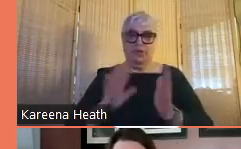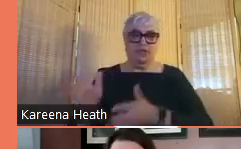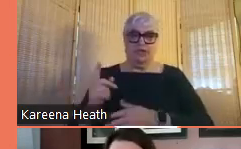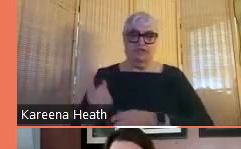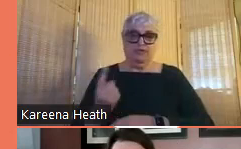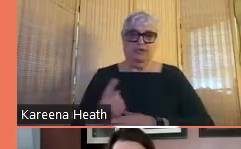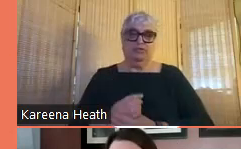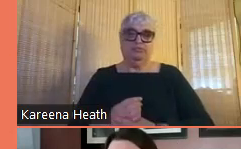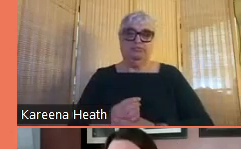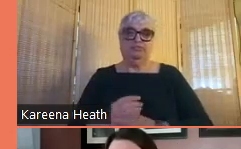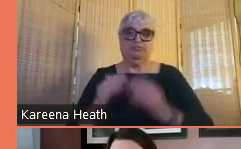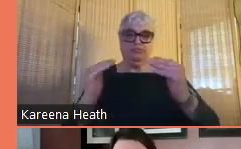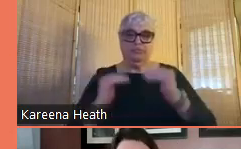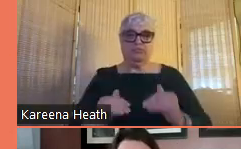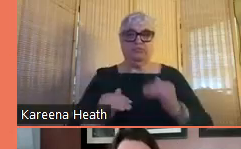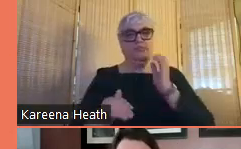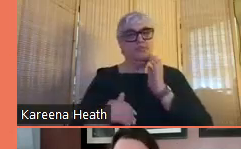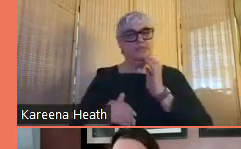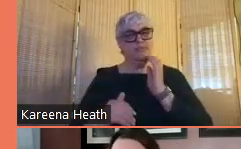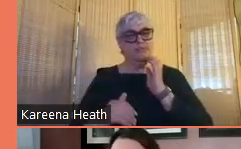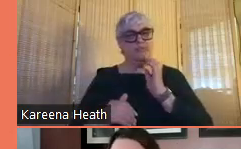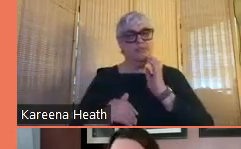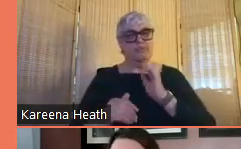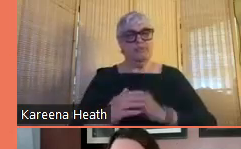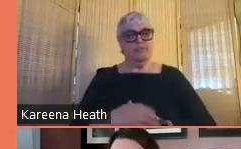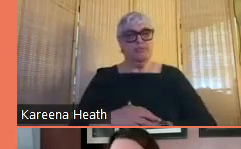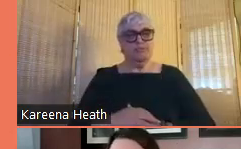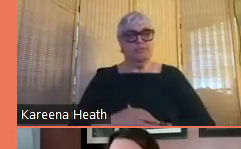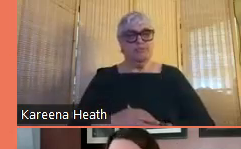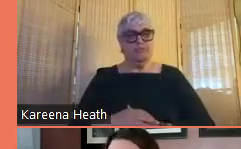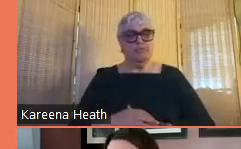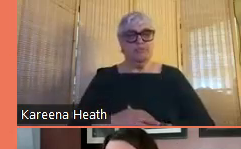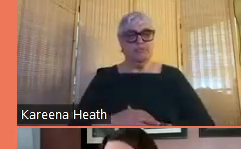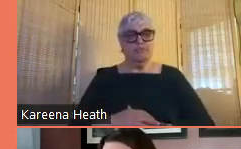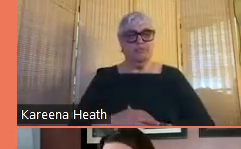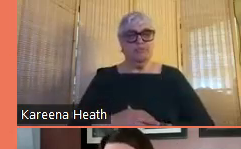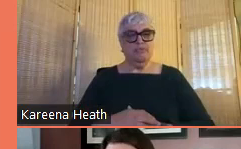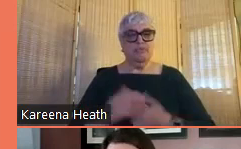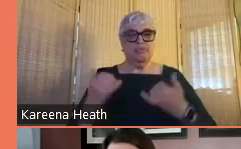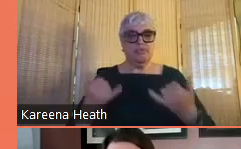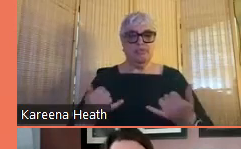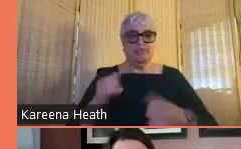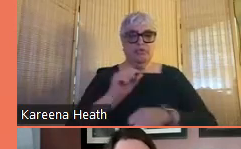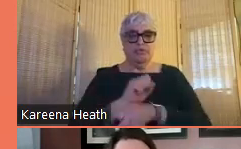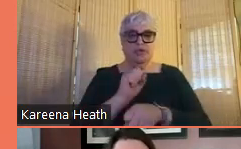If we can go to the next slide, I actually have we are working right now to get